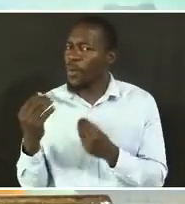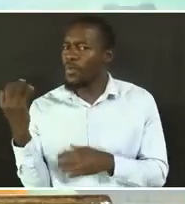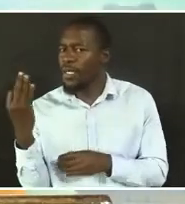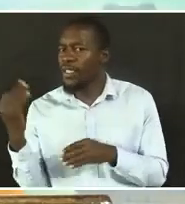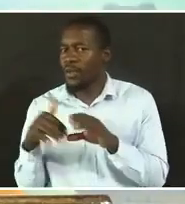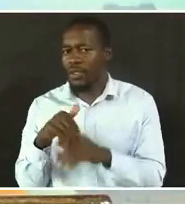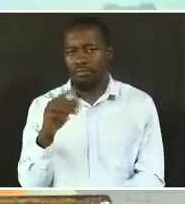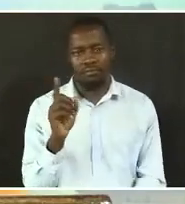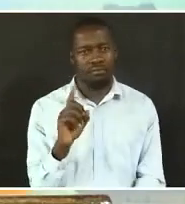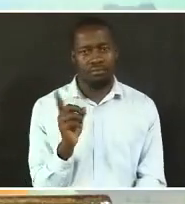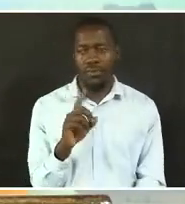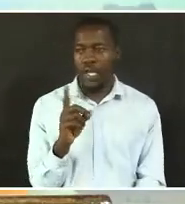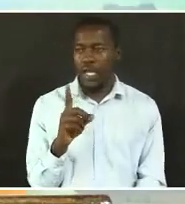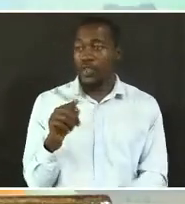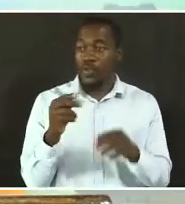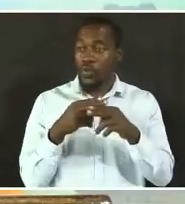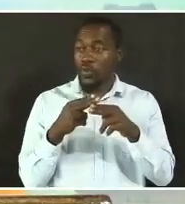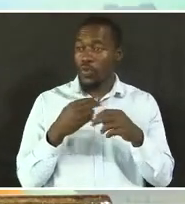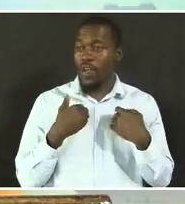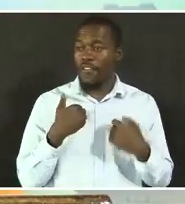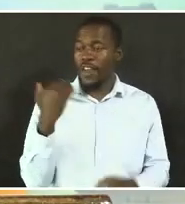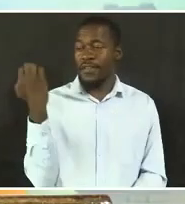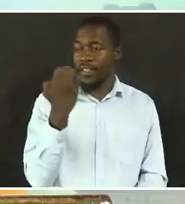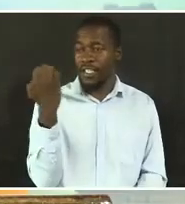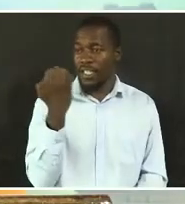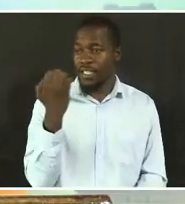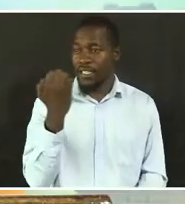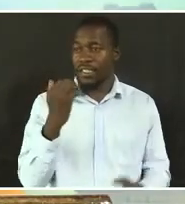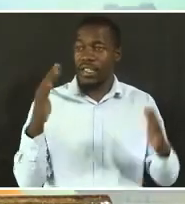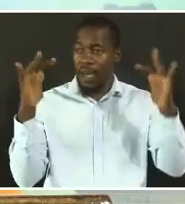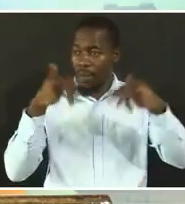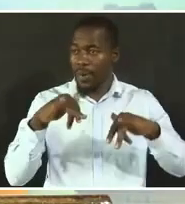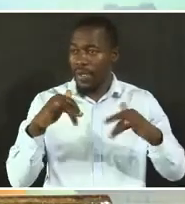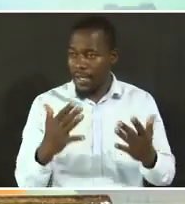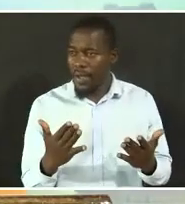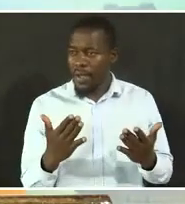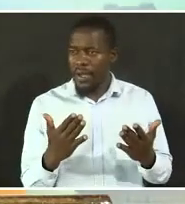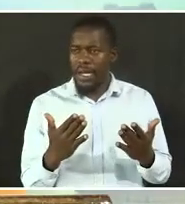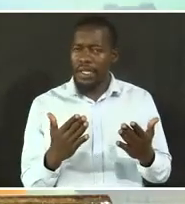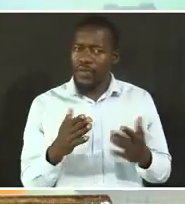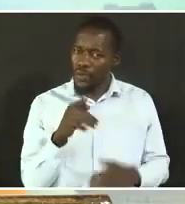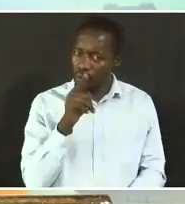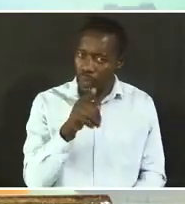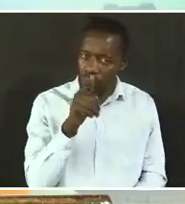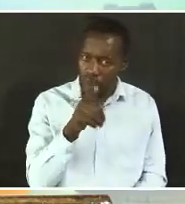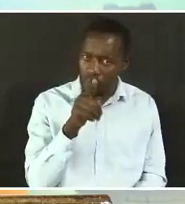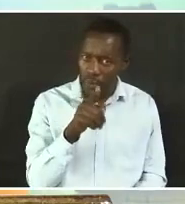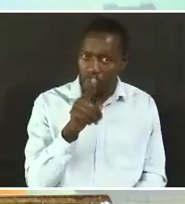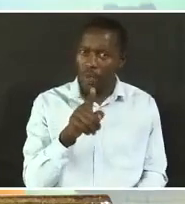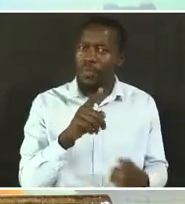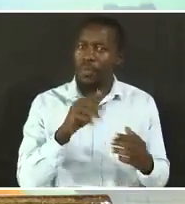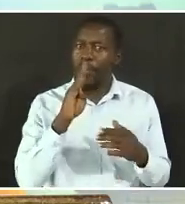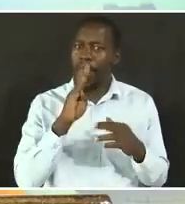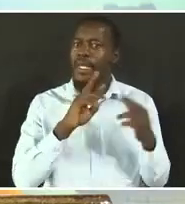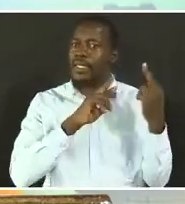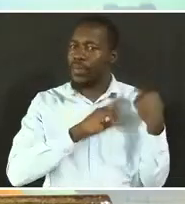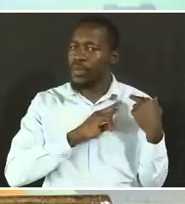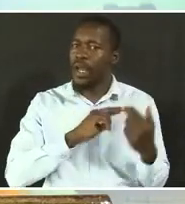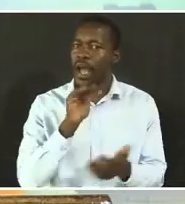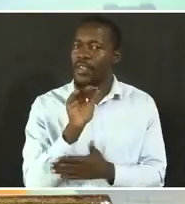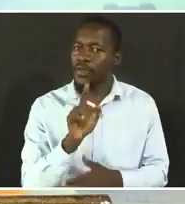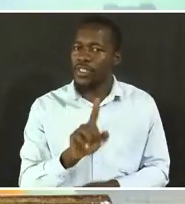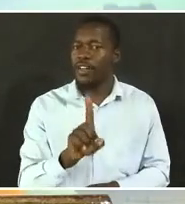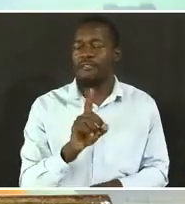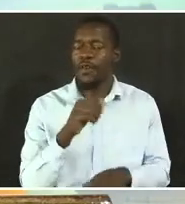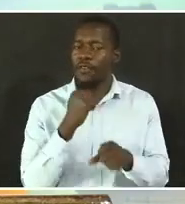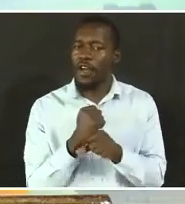Evangelistic campaign is coming. Beloved, that is our ingathering. You, as a child of God, ask yourself, what have